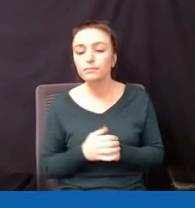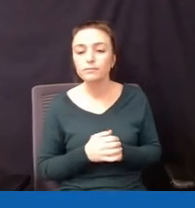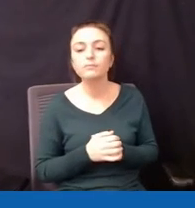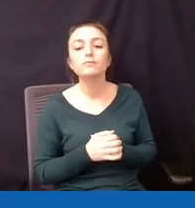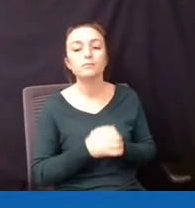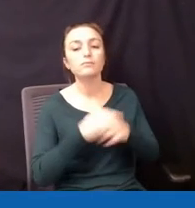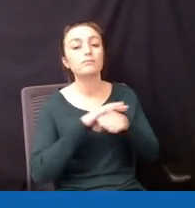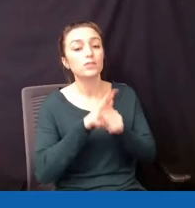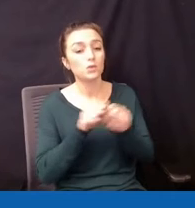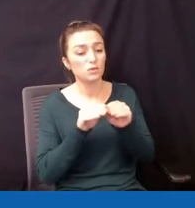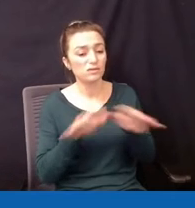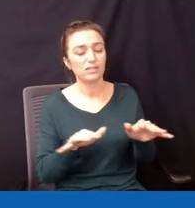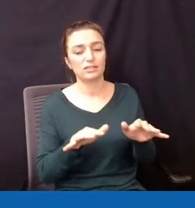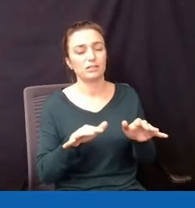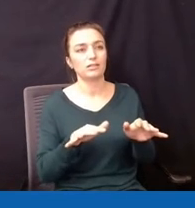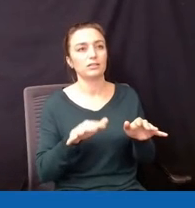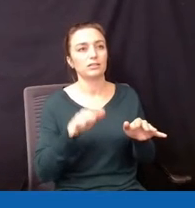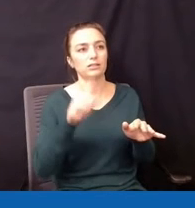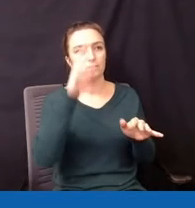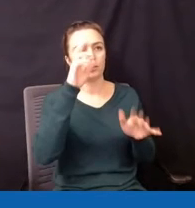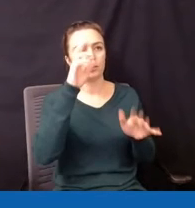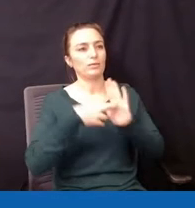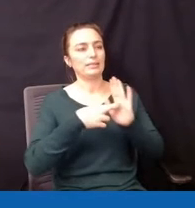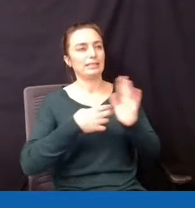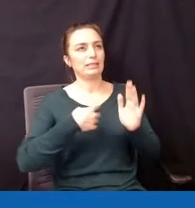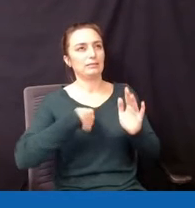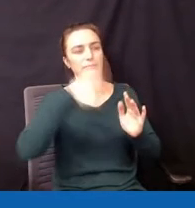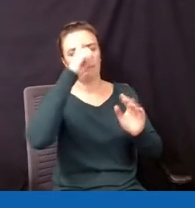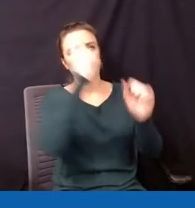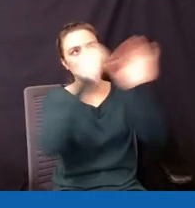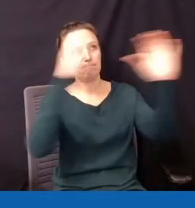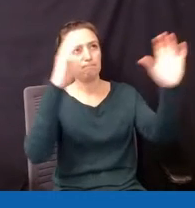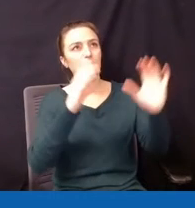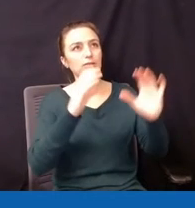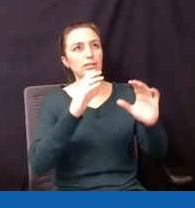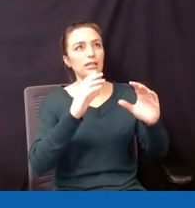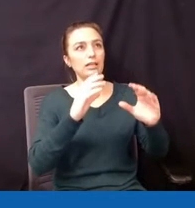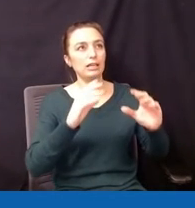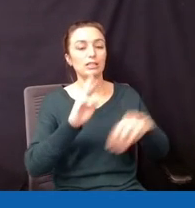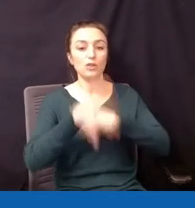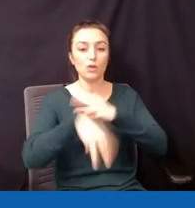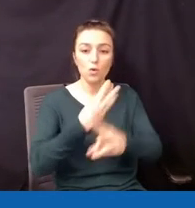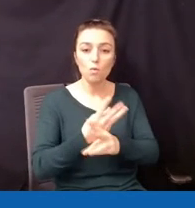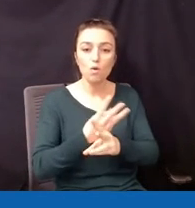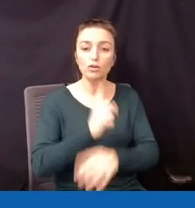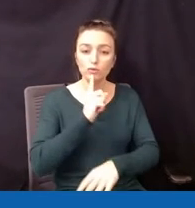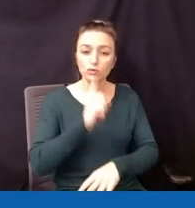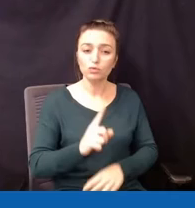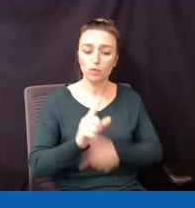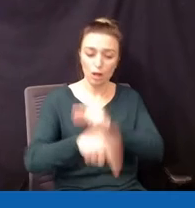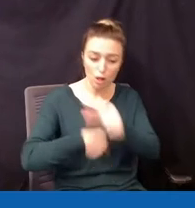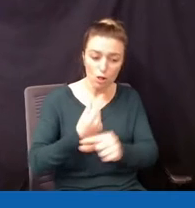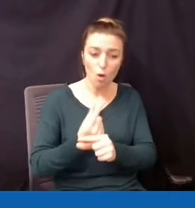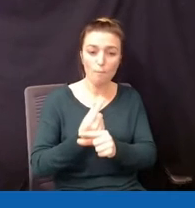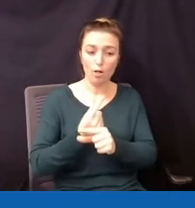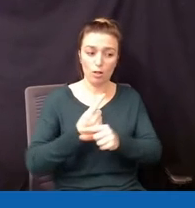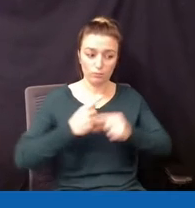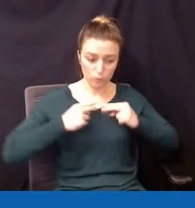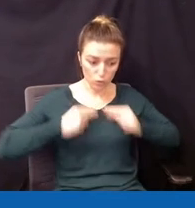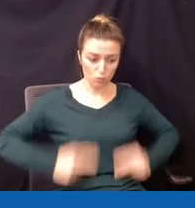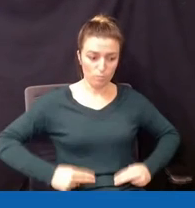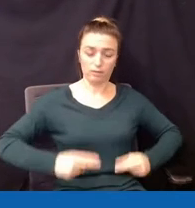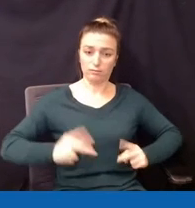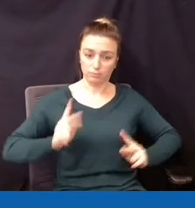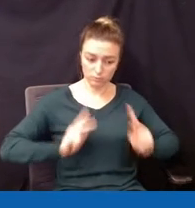represents in my mind the world's first truly global humanitarian crisis. I can't think of any, at least in my lifetime,